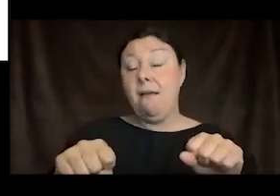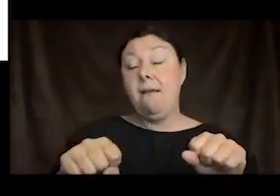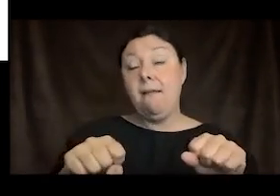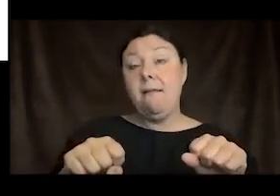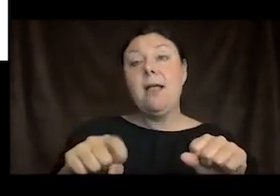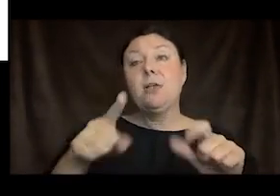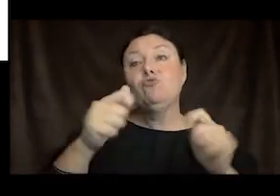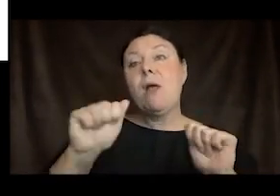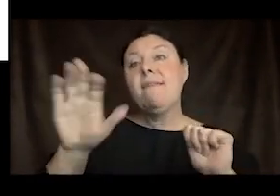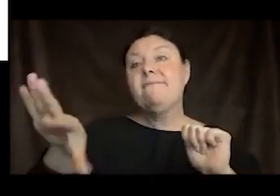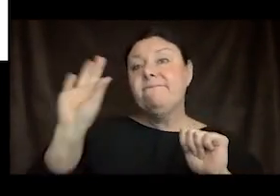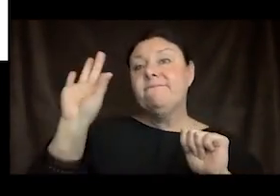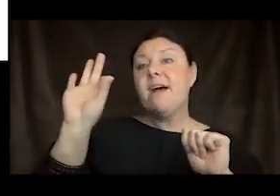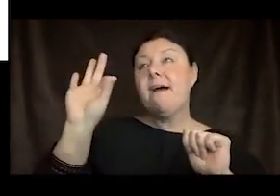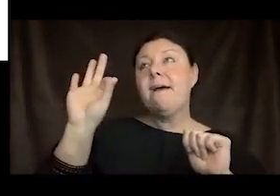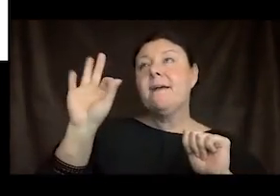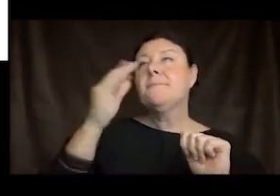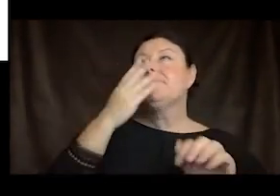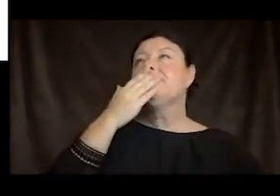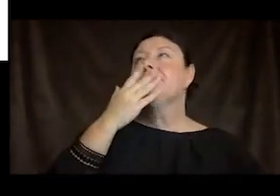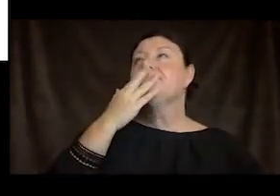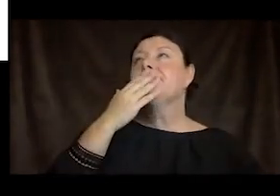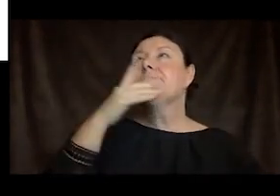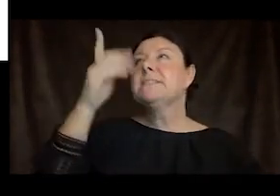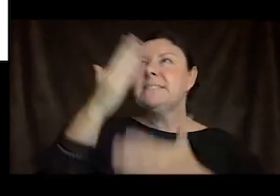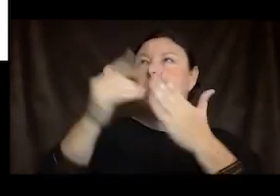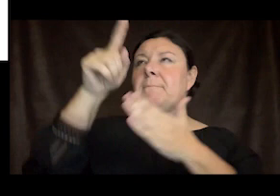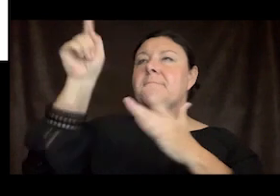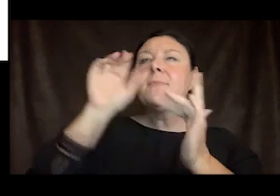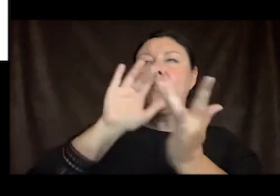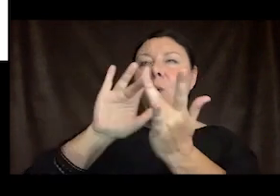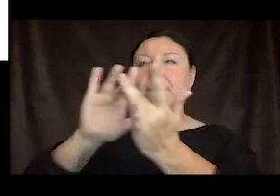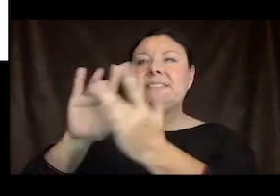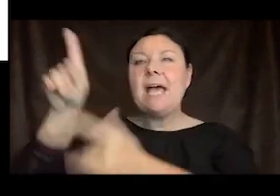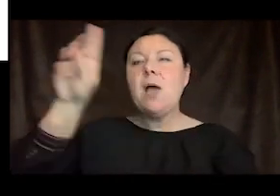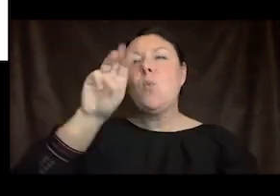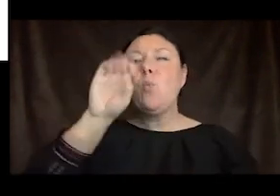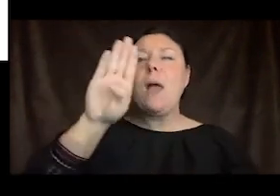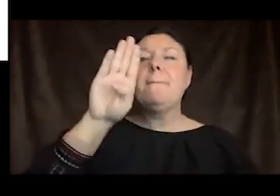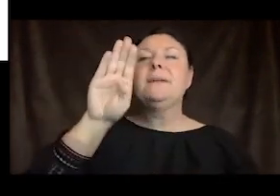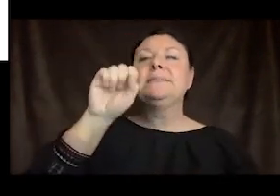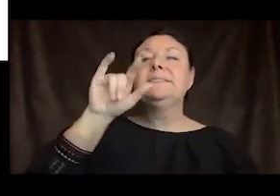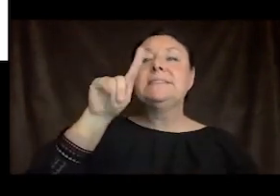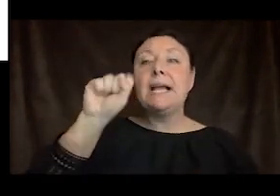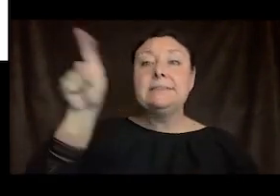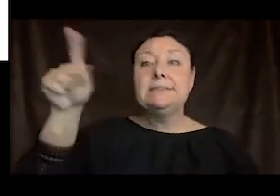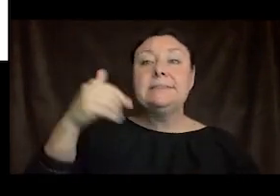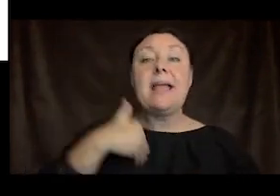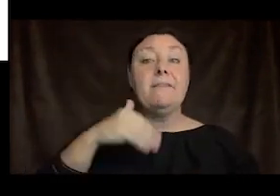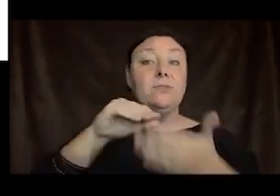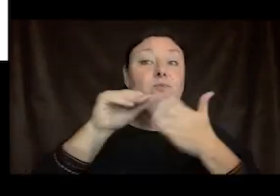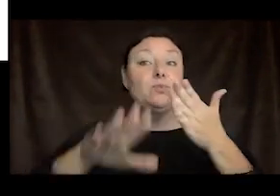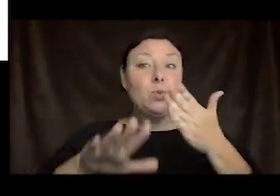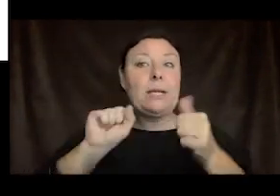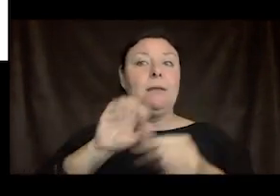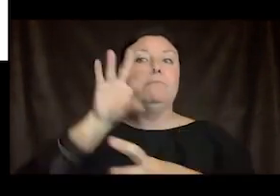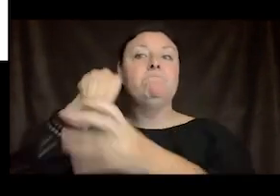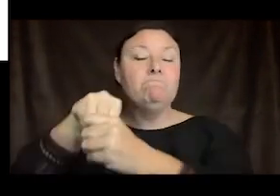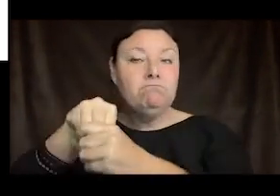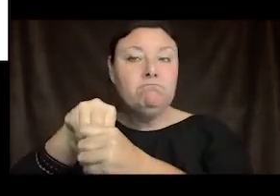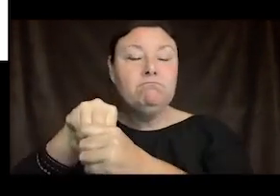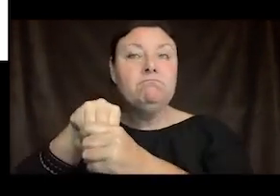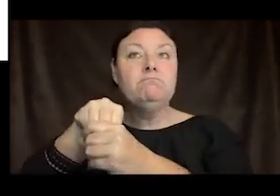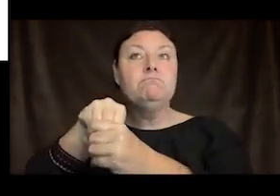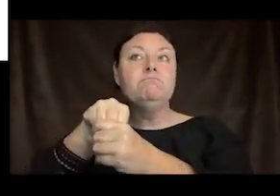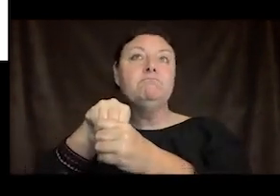find, there are websites, for an example, that allow students to, and adults to participate